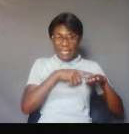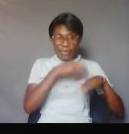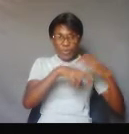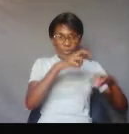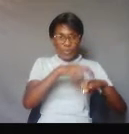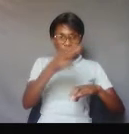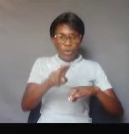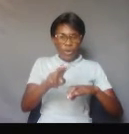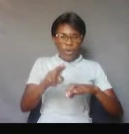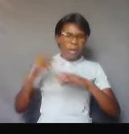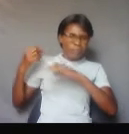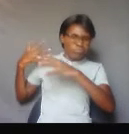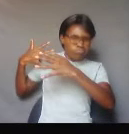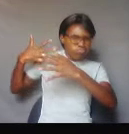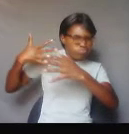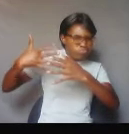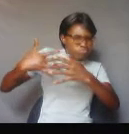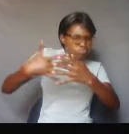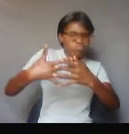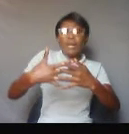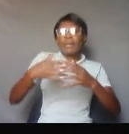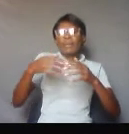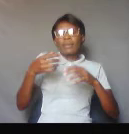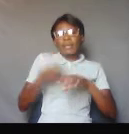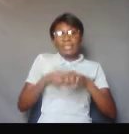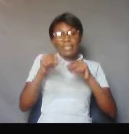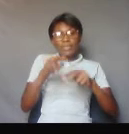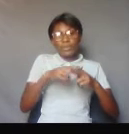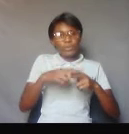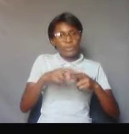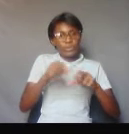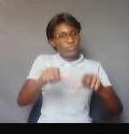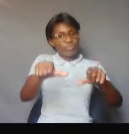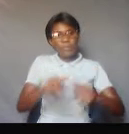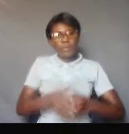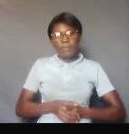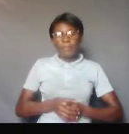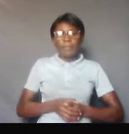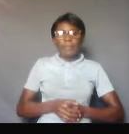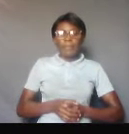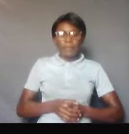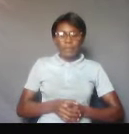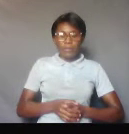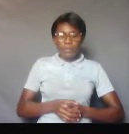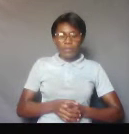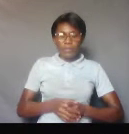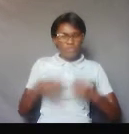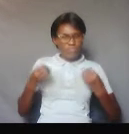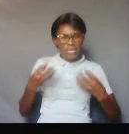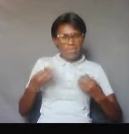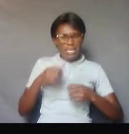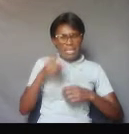It was written thousands of years ago, and it developed in complex communities who tried to navigate